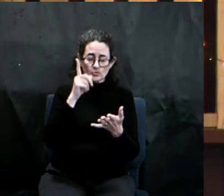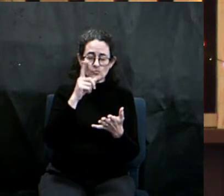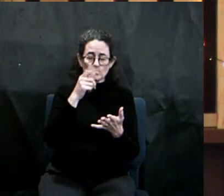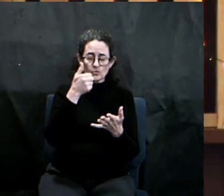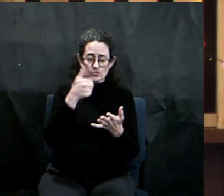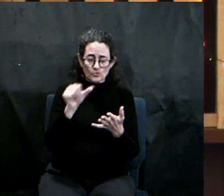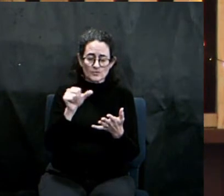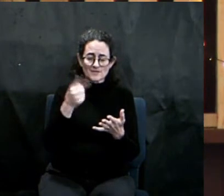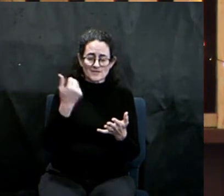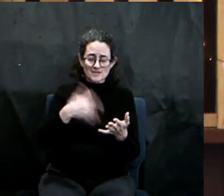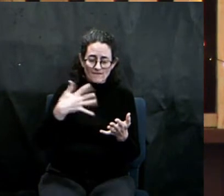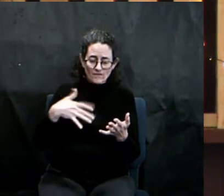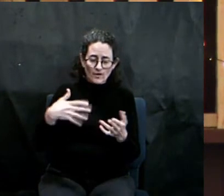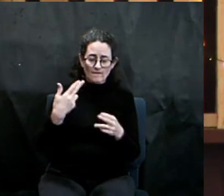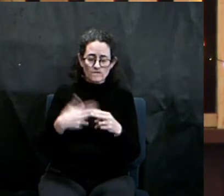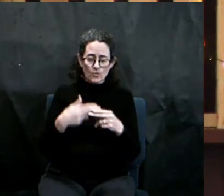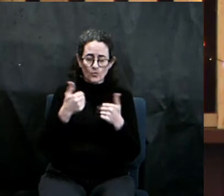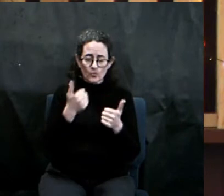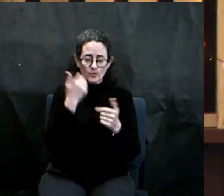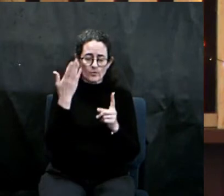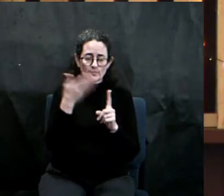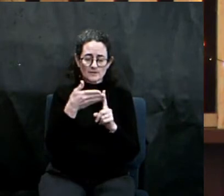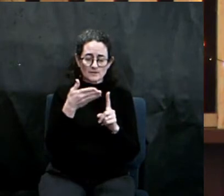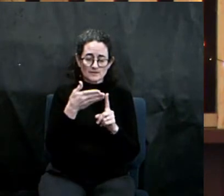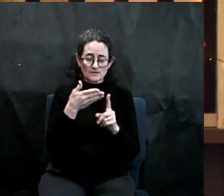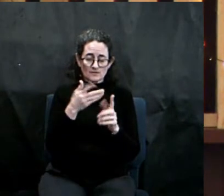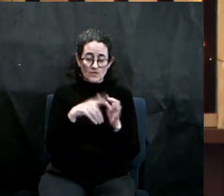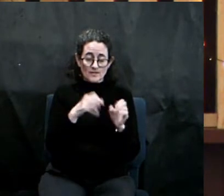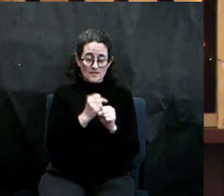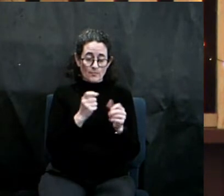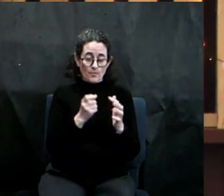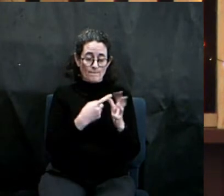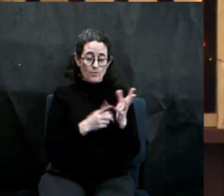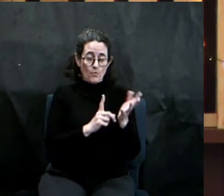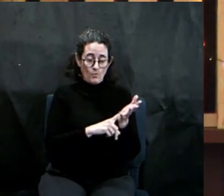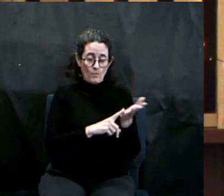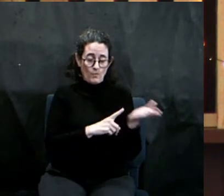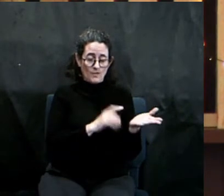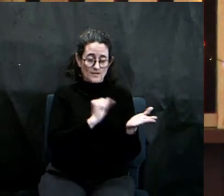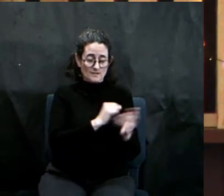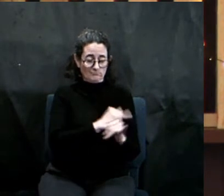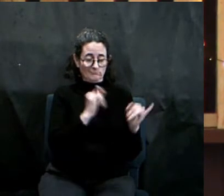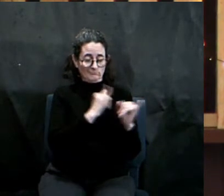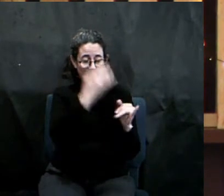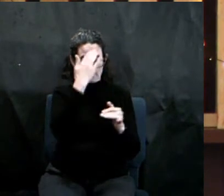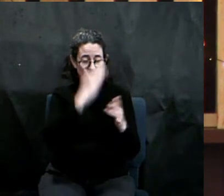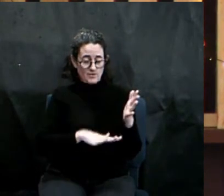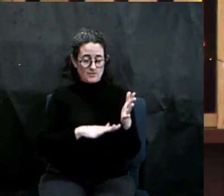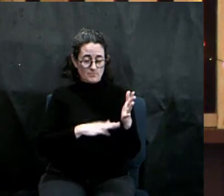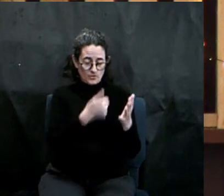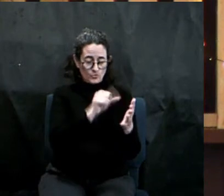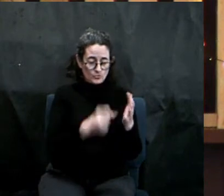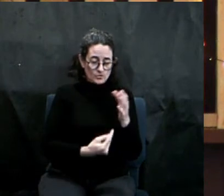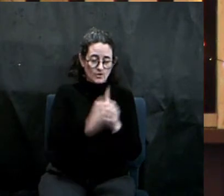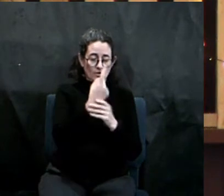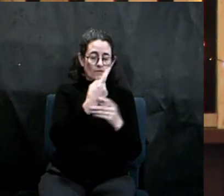thank you for the way that you used the Apostle Paul and you used his hardships for the gospel, and we offer our hardships to you that you might bring gospel